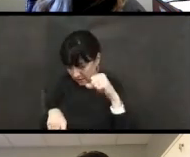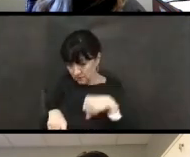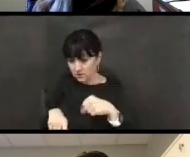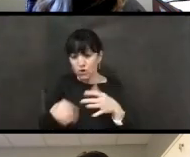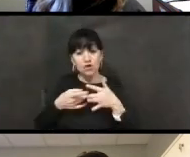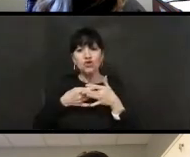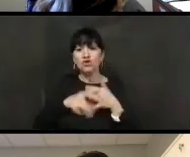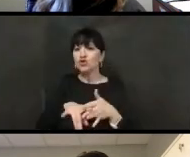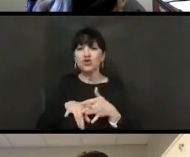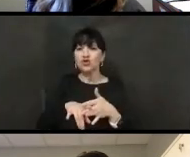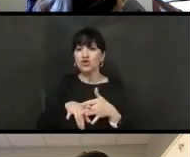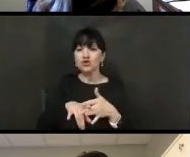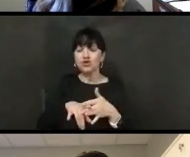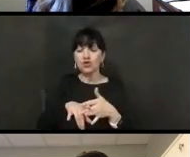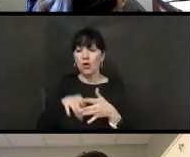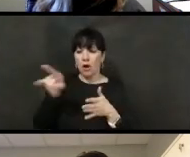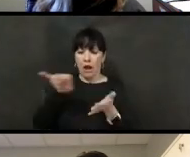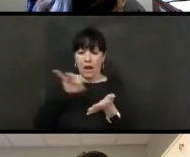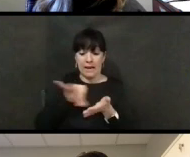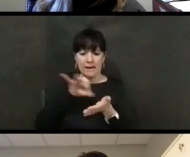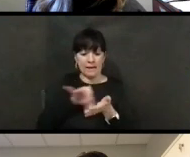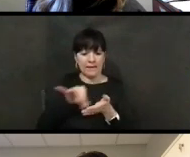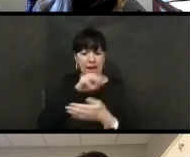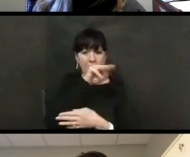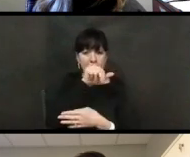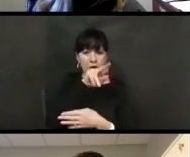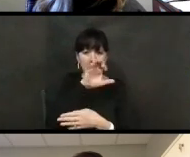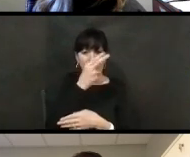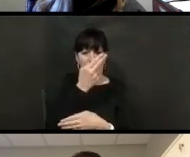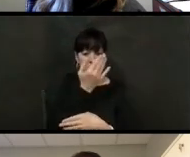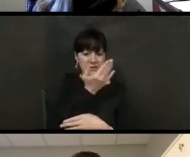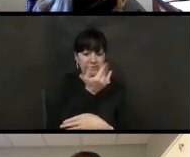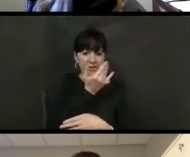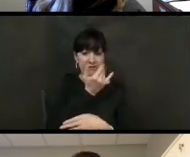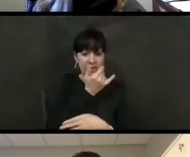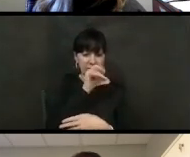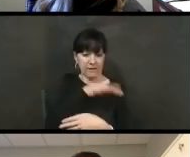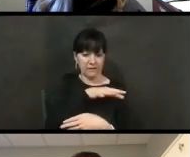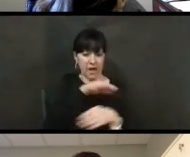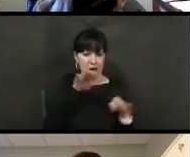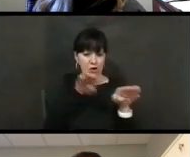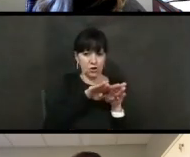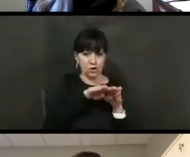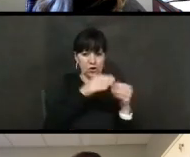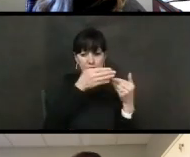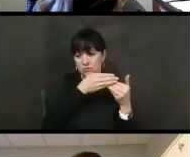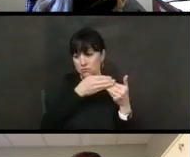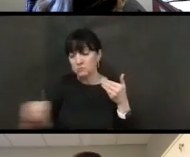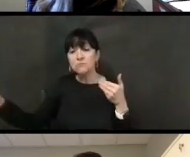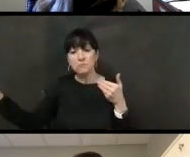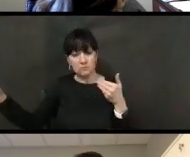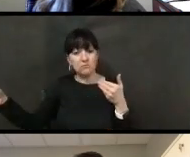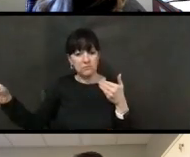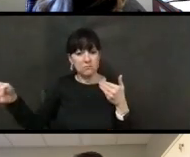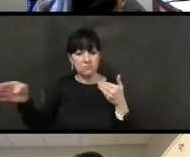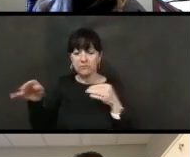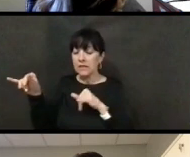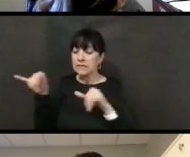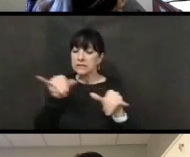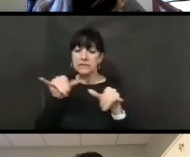governor made his first amendment to the state of emergency, which closed down restaurants and